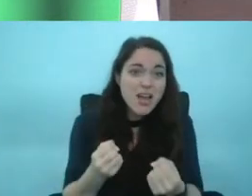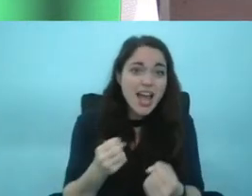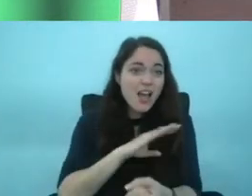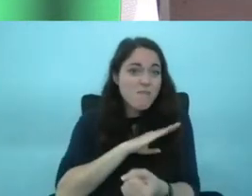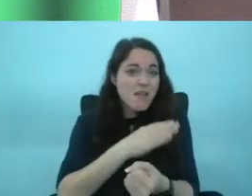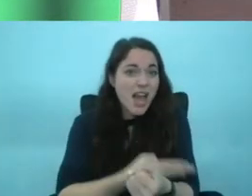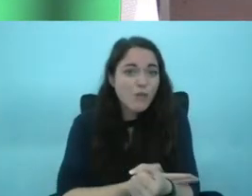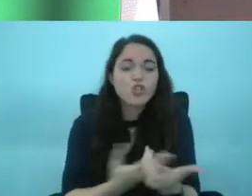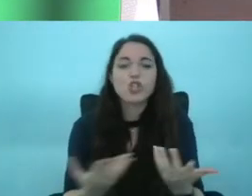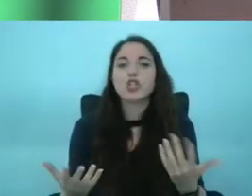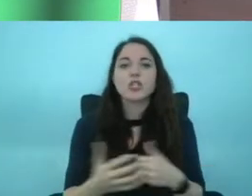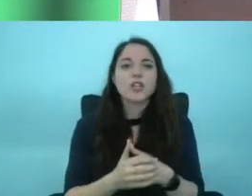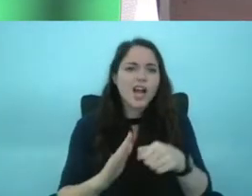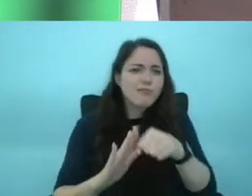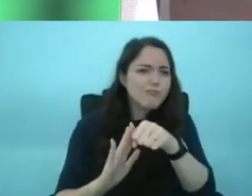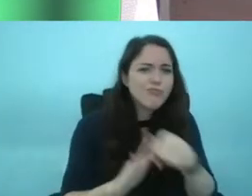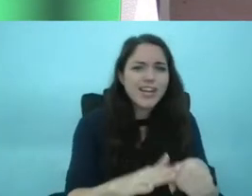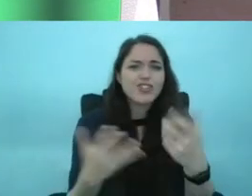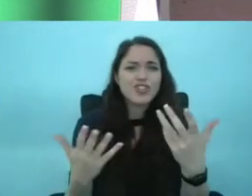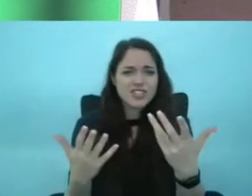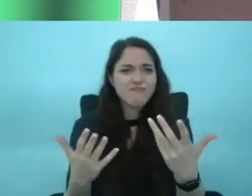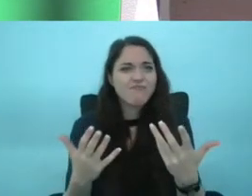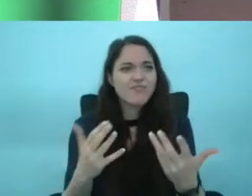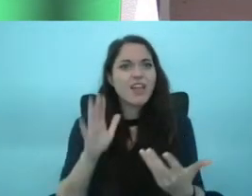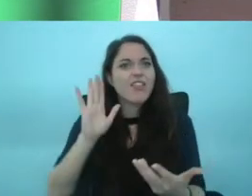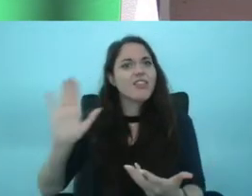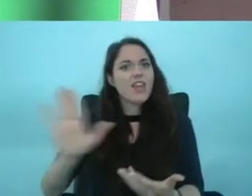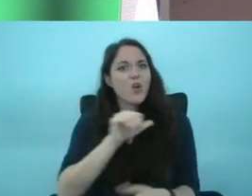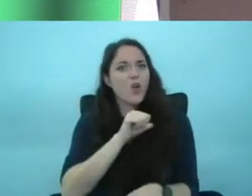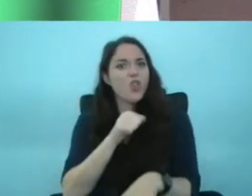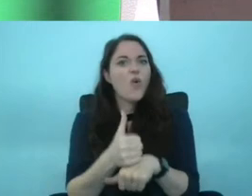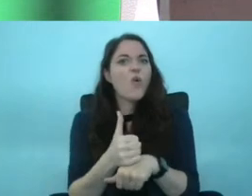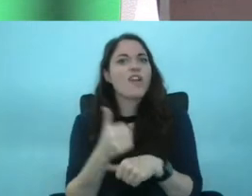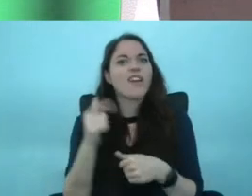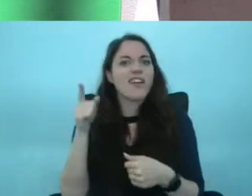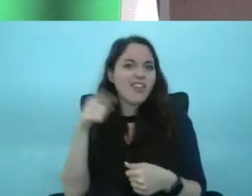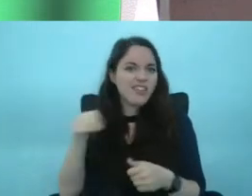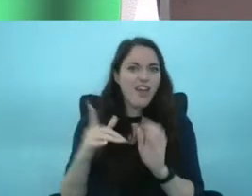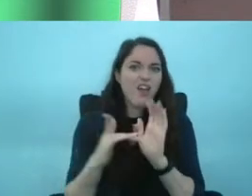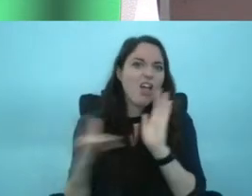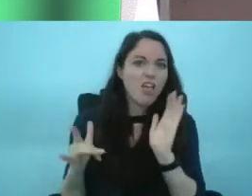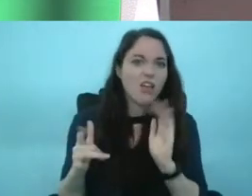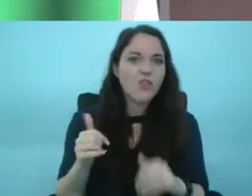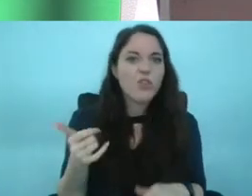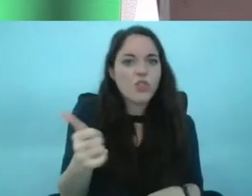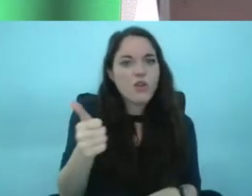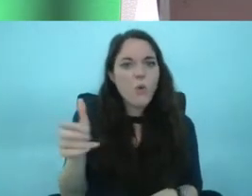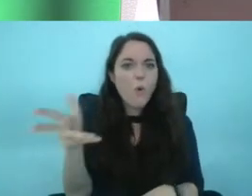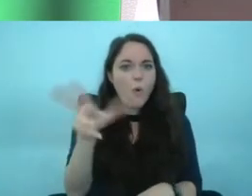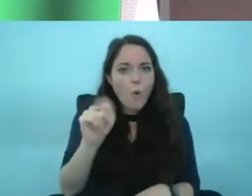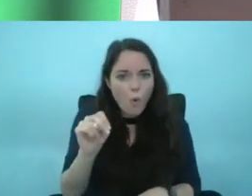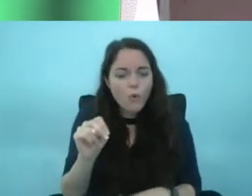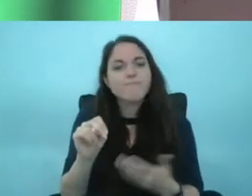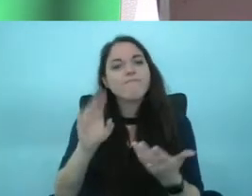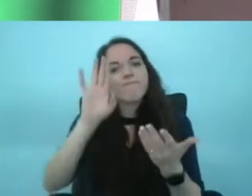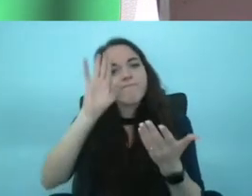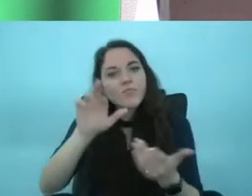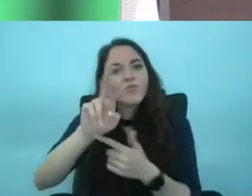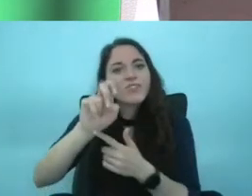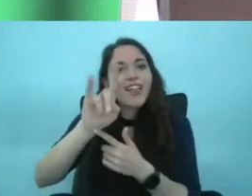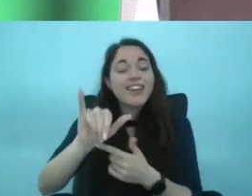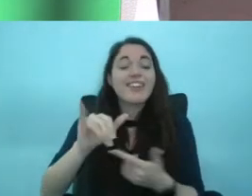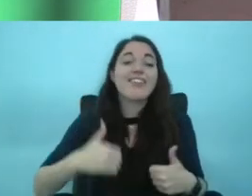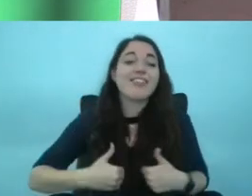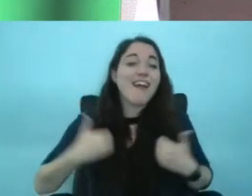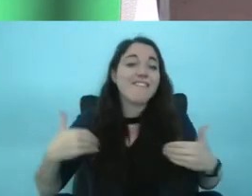of authority. For some of us, the reality is, yes, life has its joyful times,